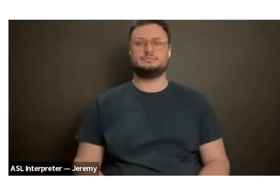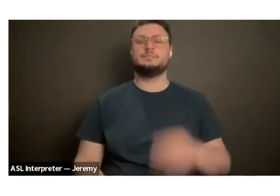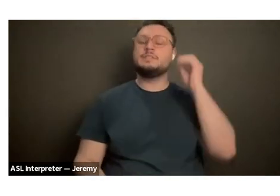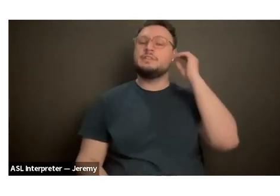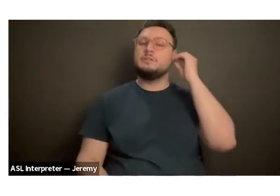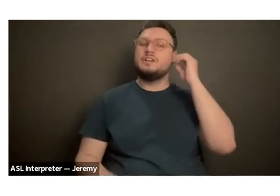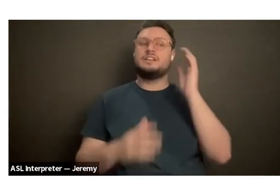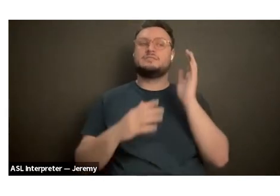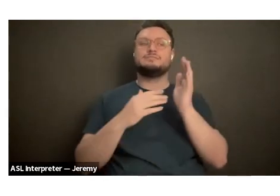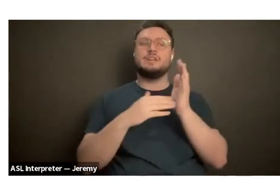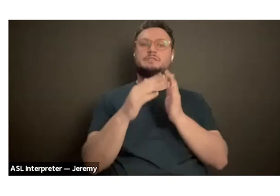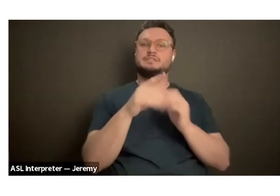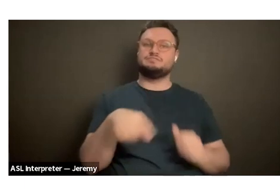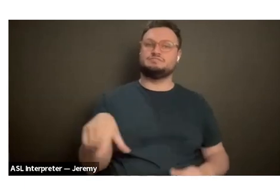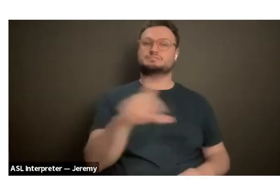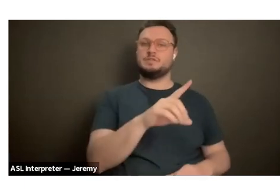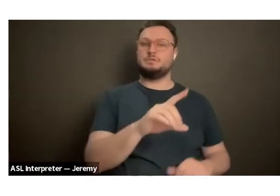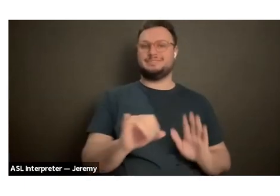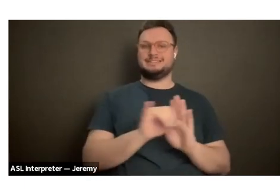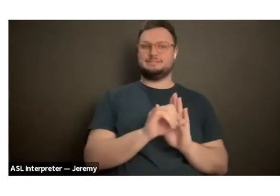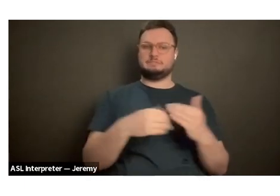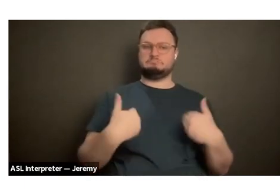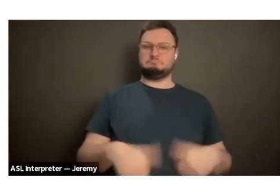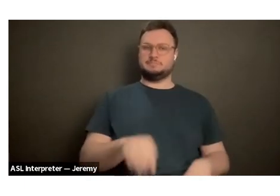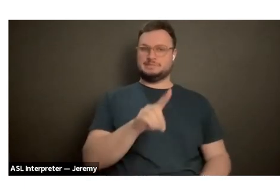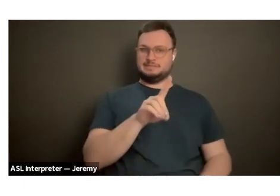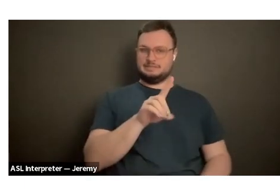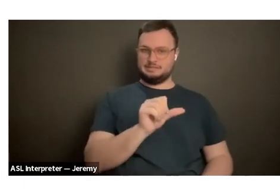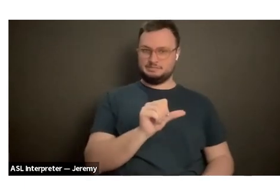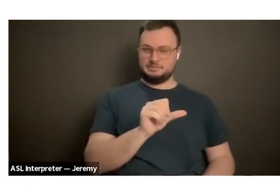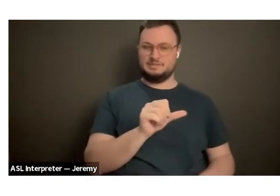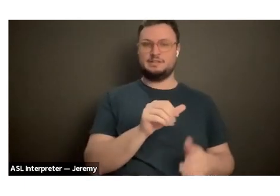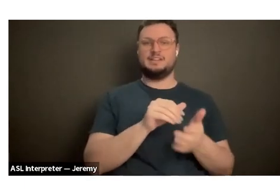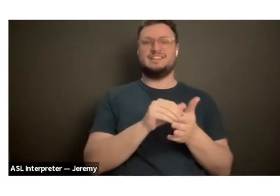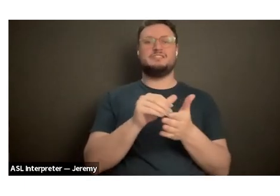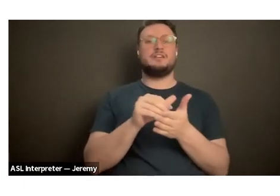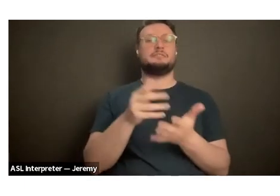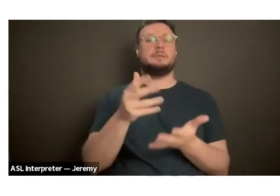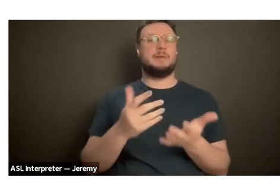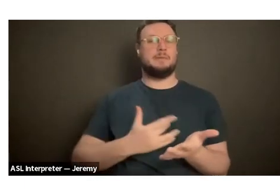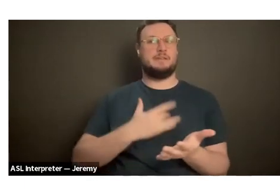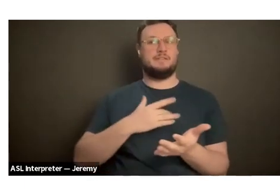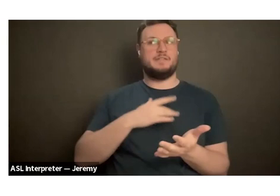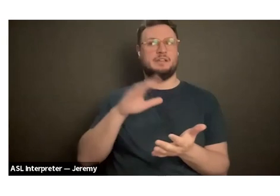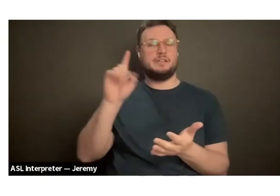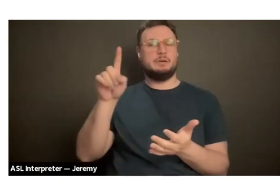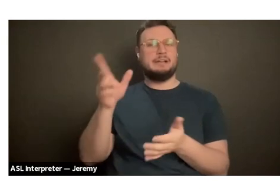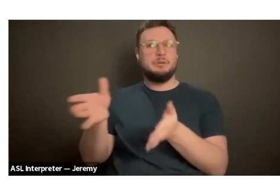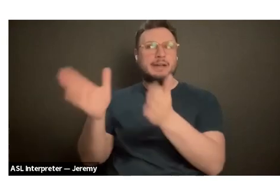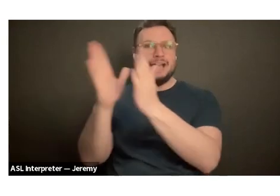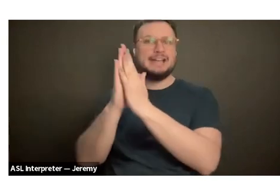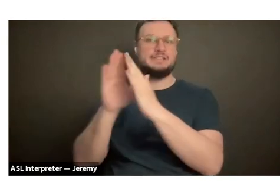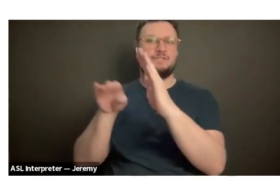disabled, often I've probably felt this, asking for access, you have to beg for access, you have to